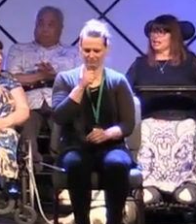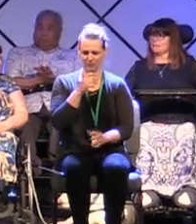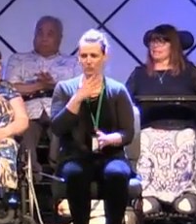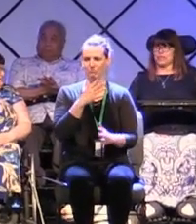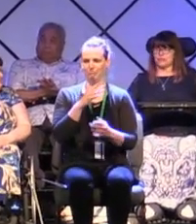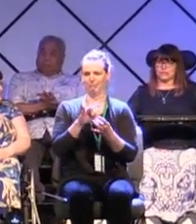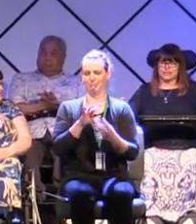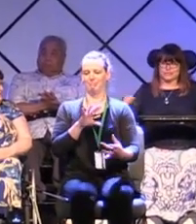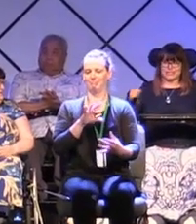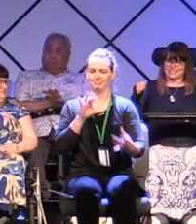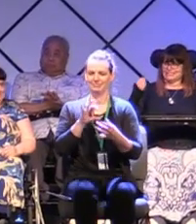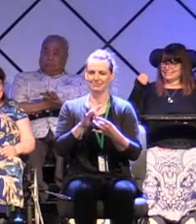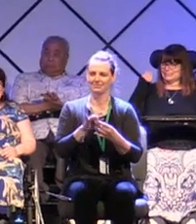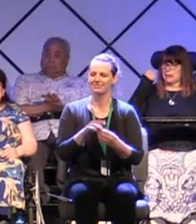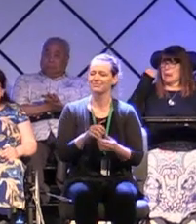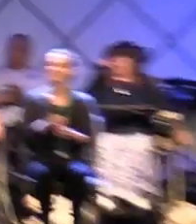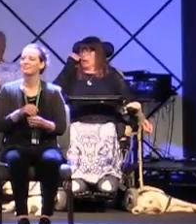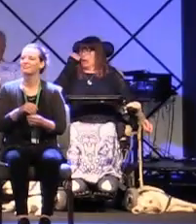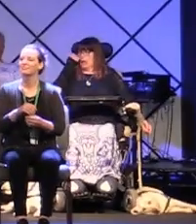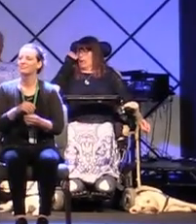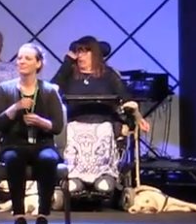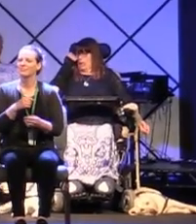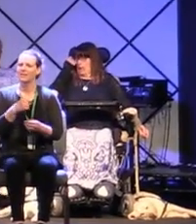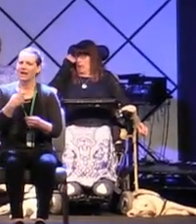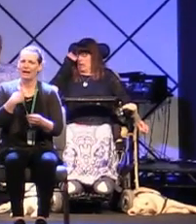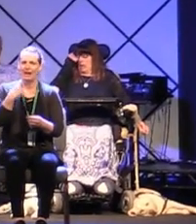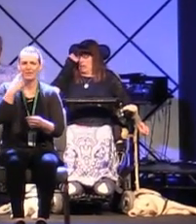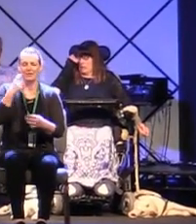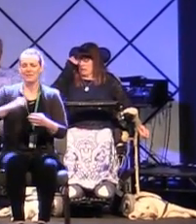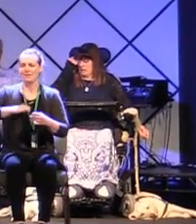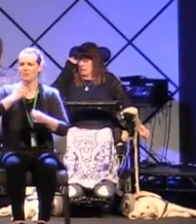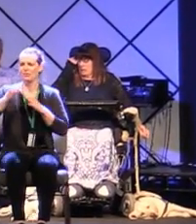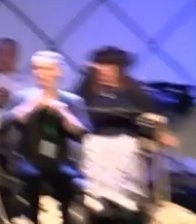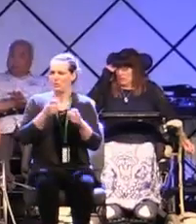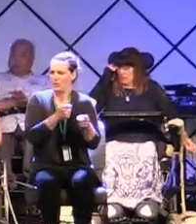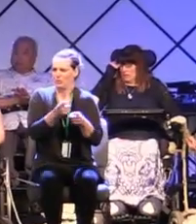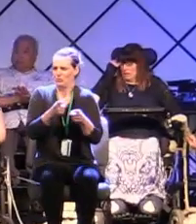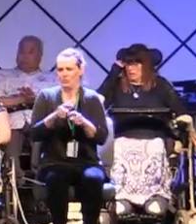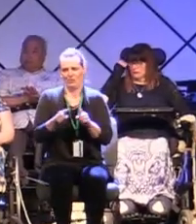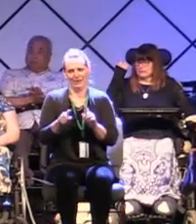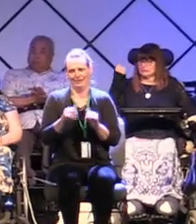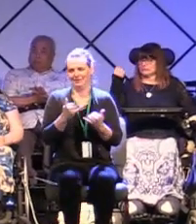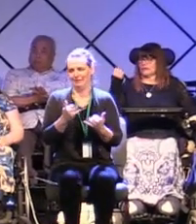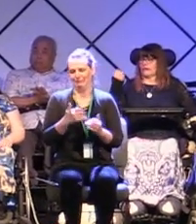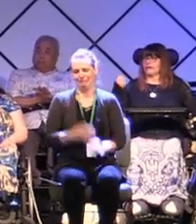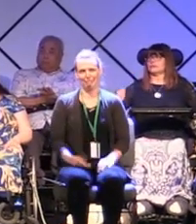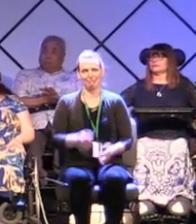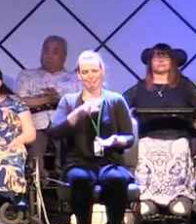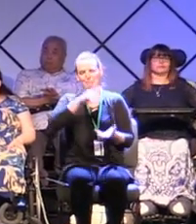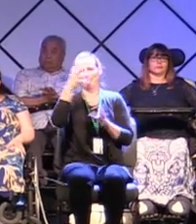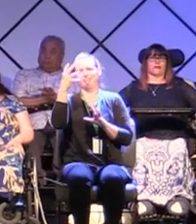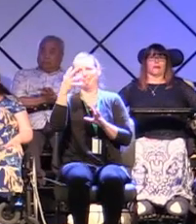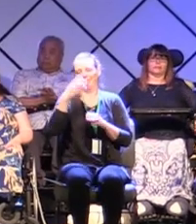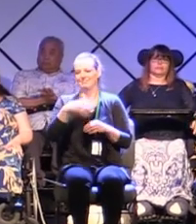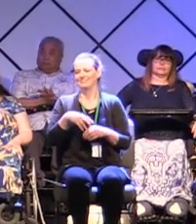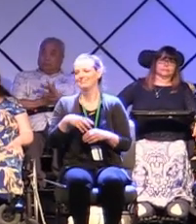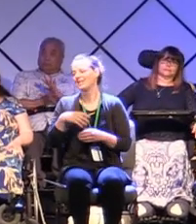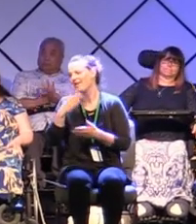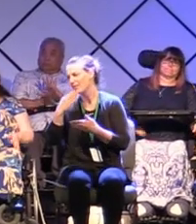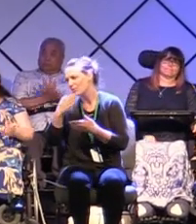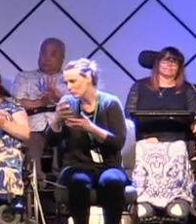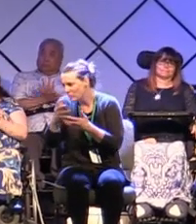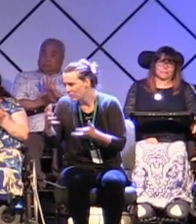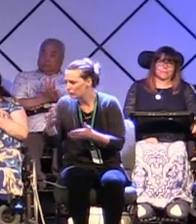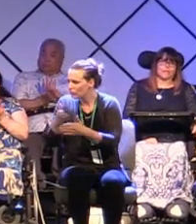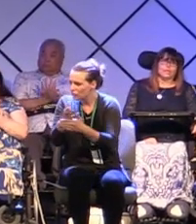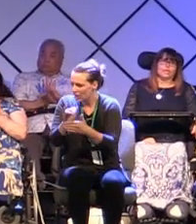It went out for a second. Just when I thought the emotions were like under control again. Sylvia, thank you so much for sharing on behalf of